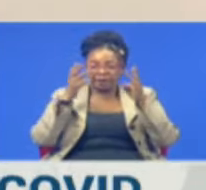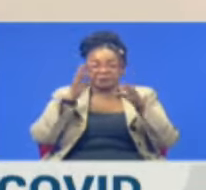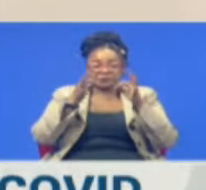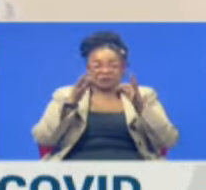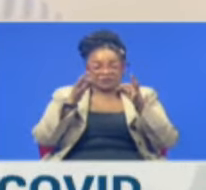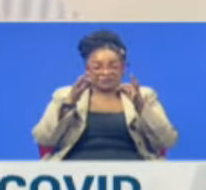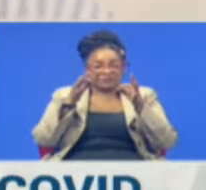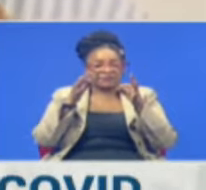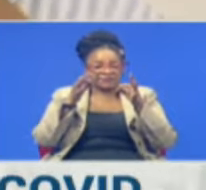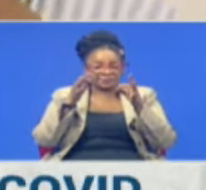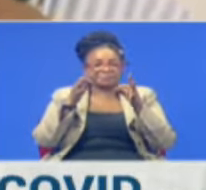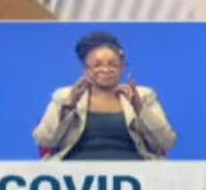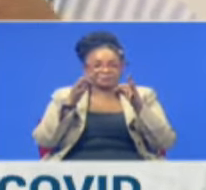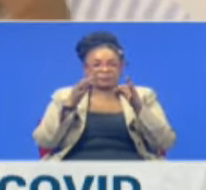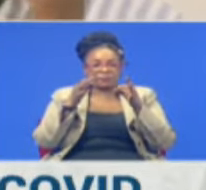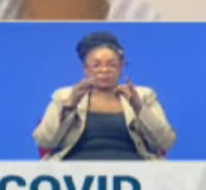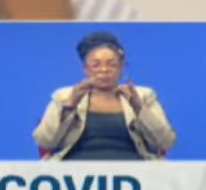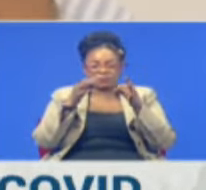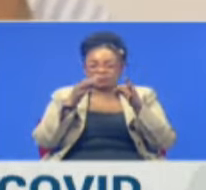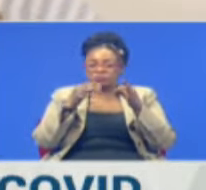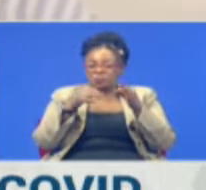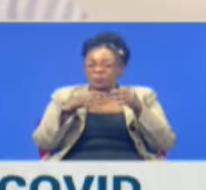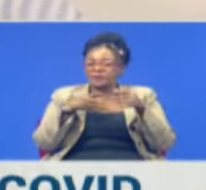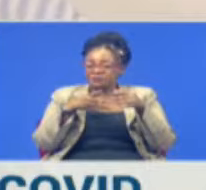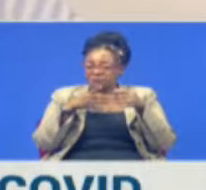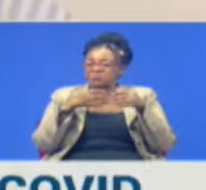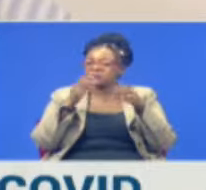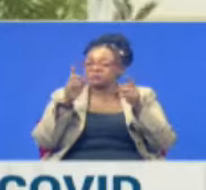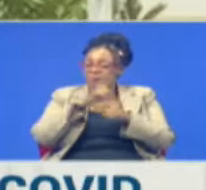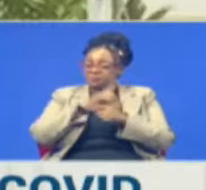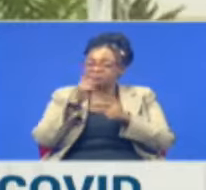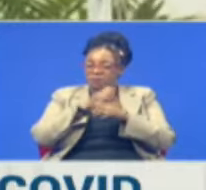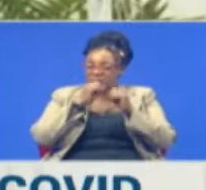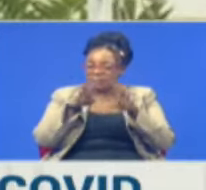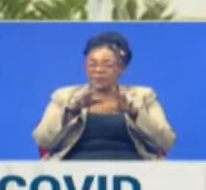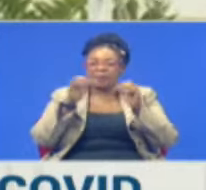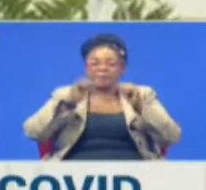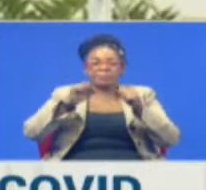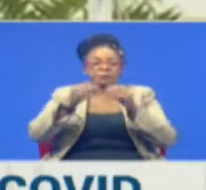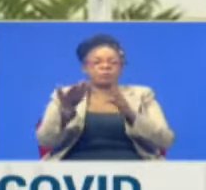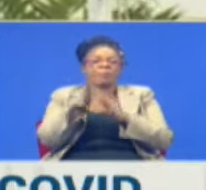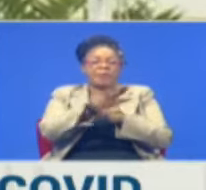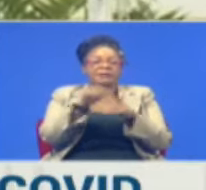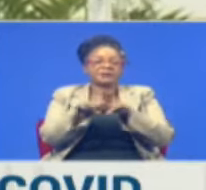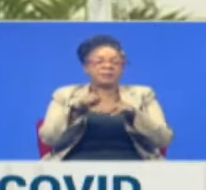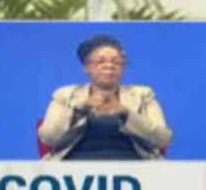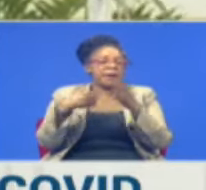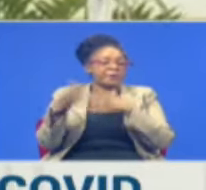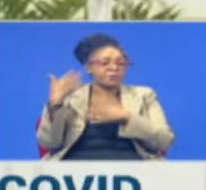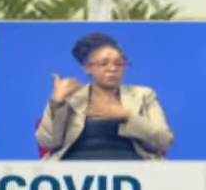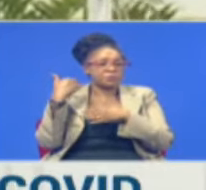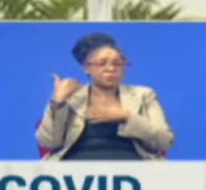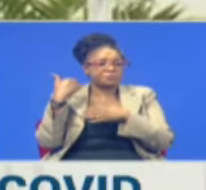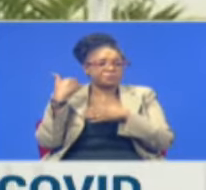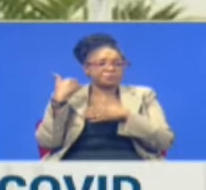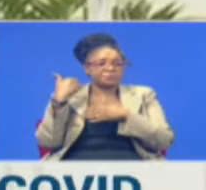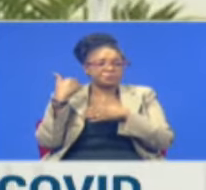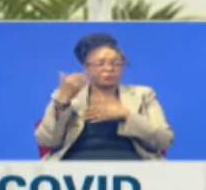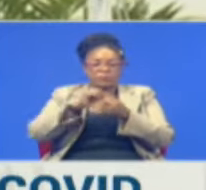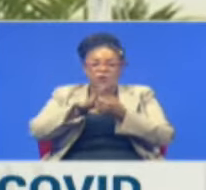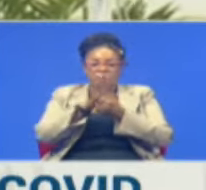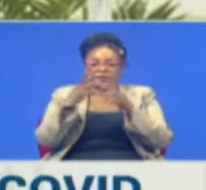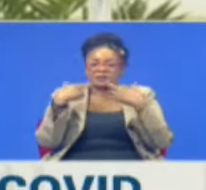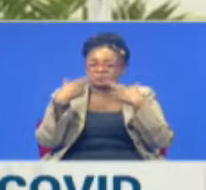measures, we will go back to where we were previously. Mombasa County Emergency Response Committee on